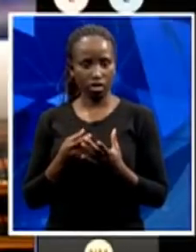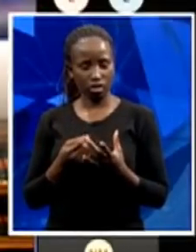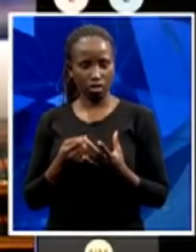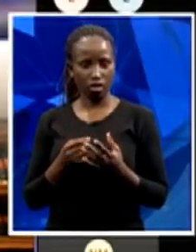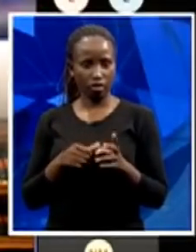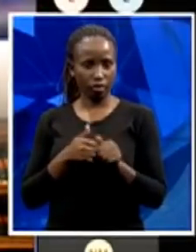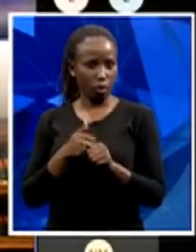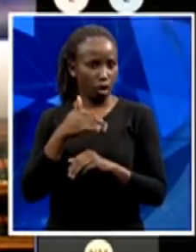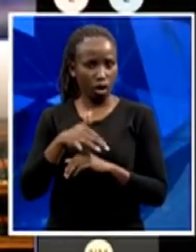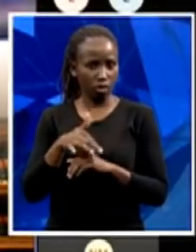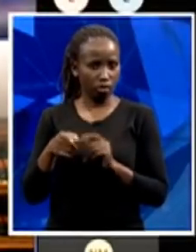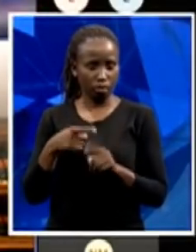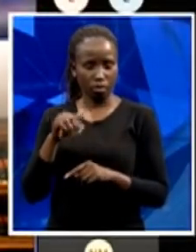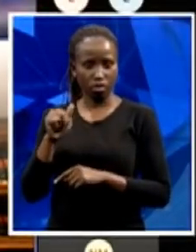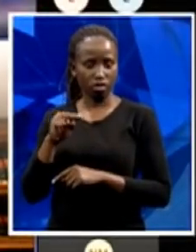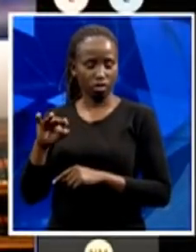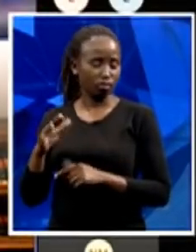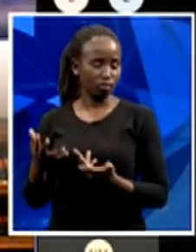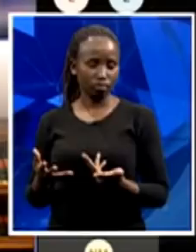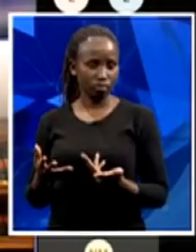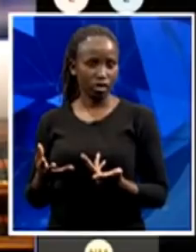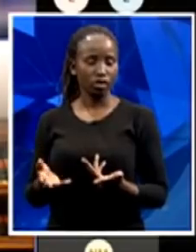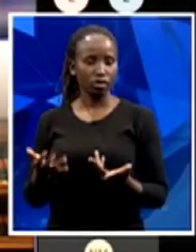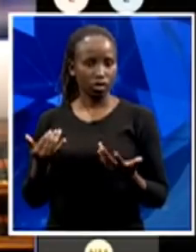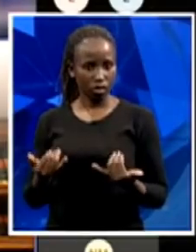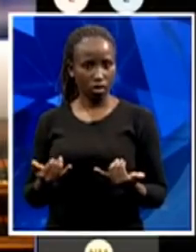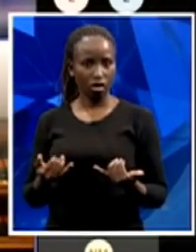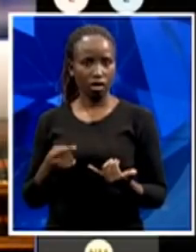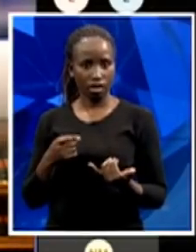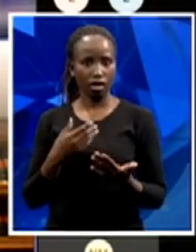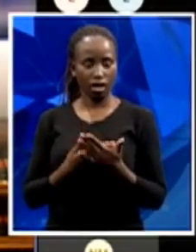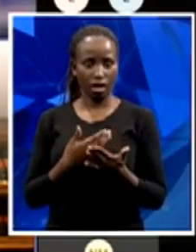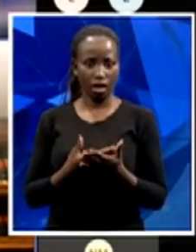this leg must fail. On the second part of the challenge,